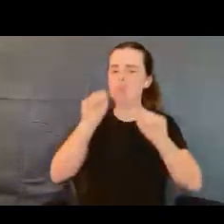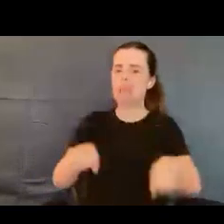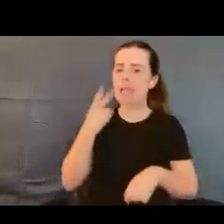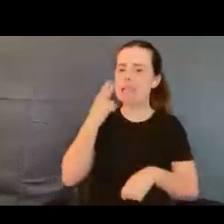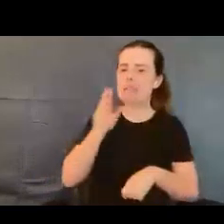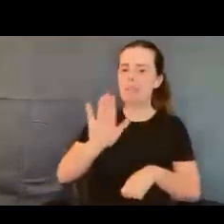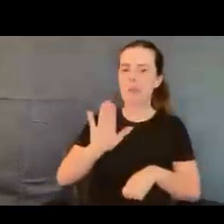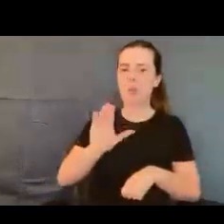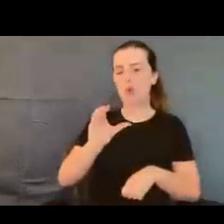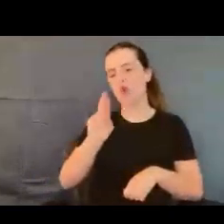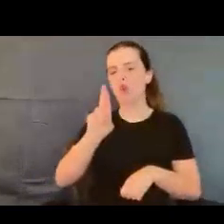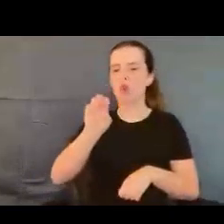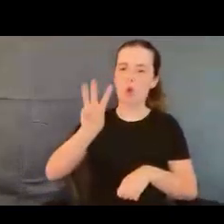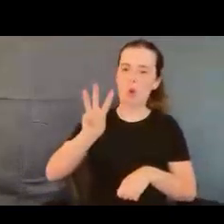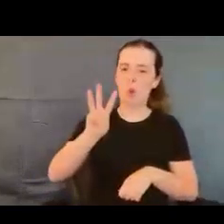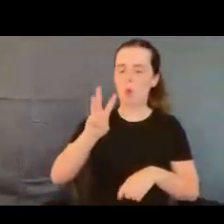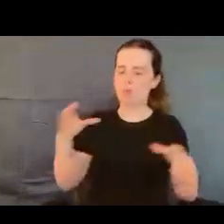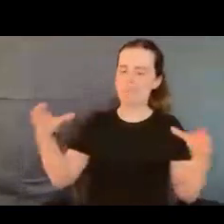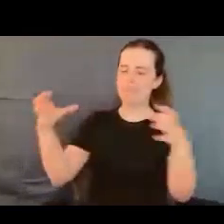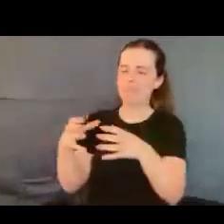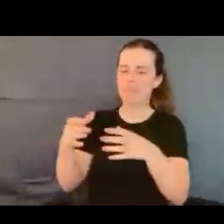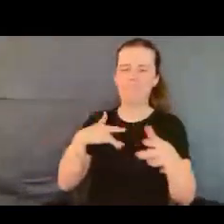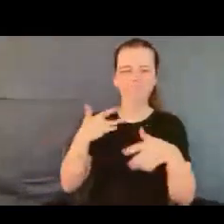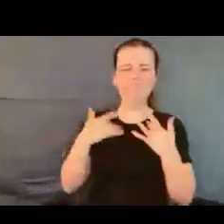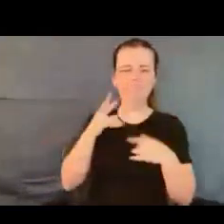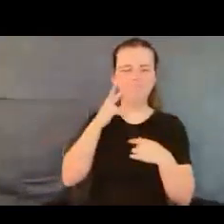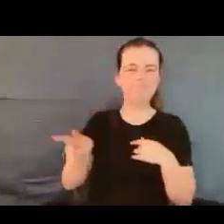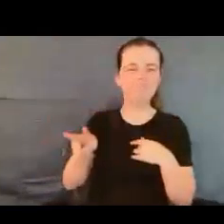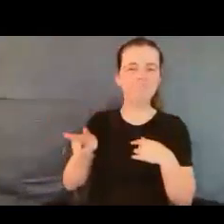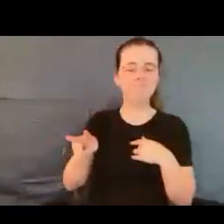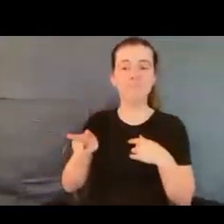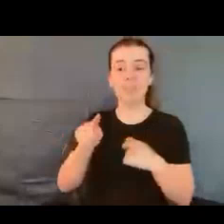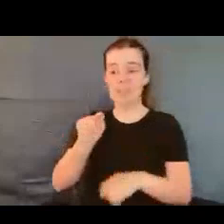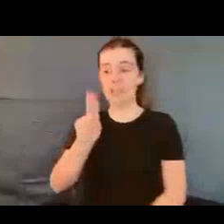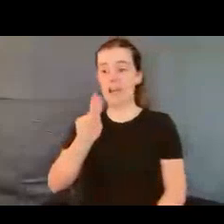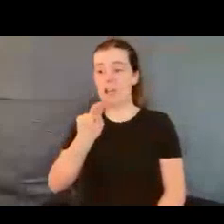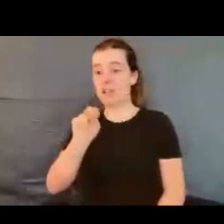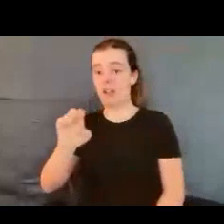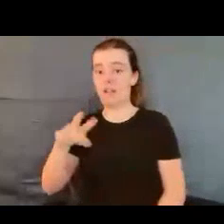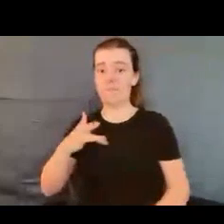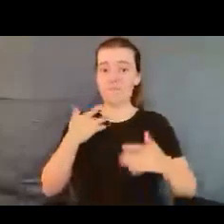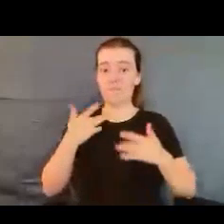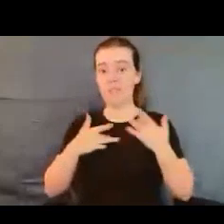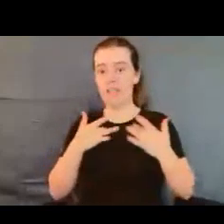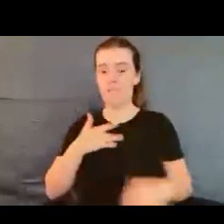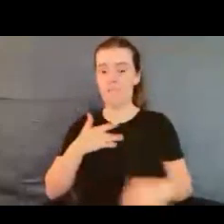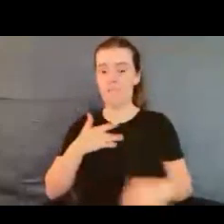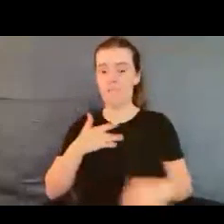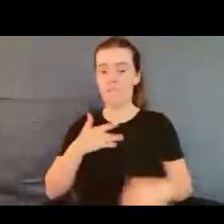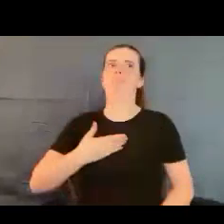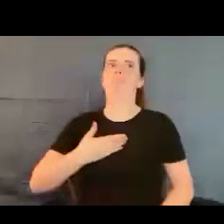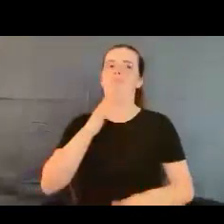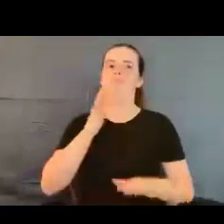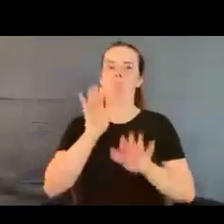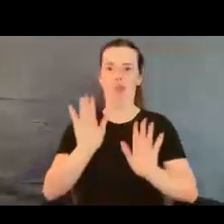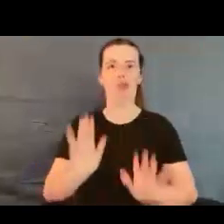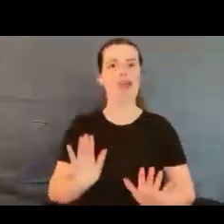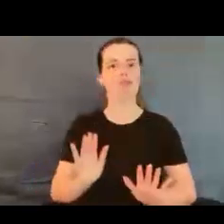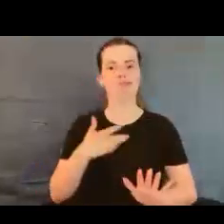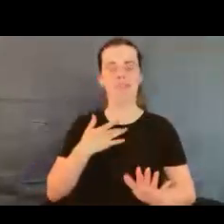and exciting to think about seeing your crew when you get there. Also, the tunnel will probably feel really great because it's shaded, and it's a nice relief